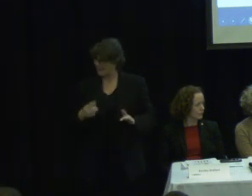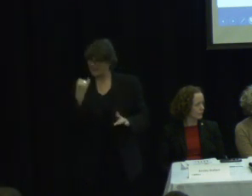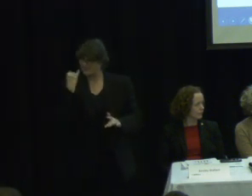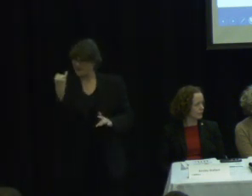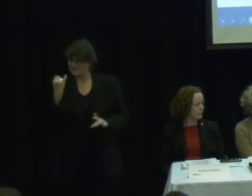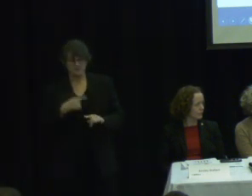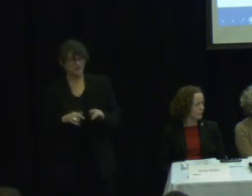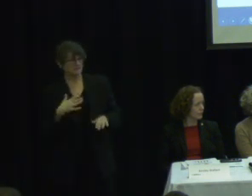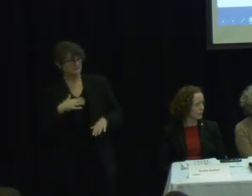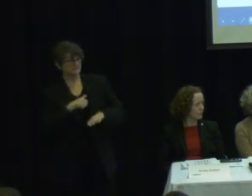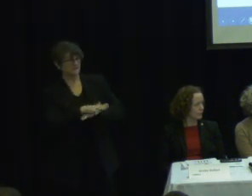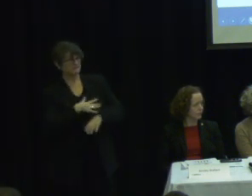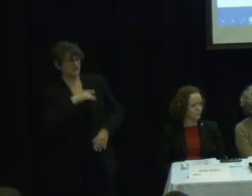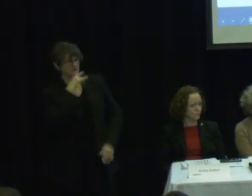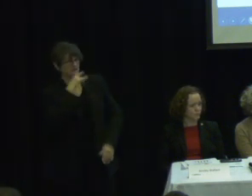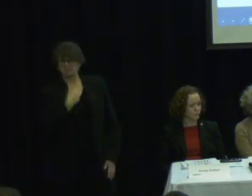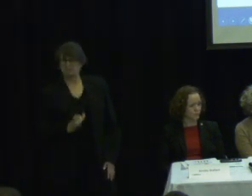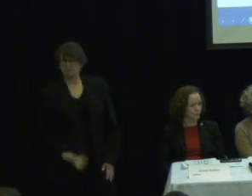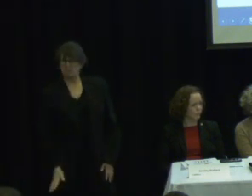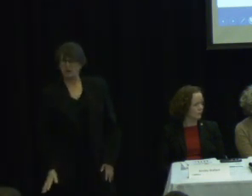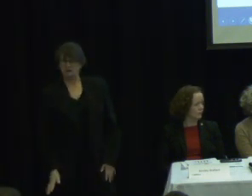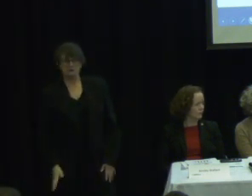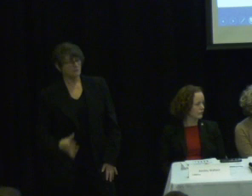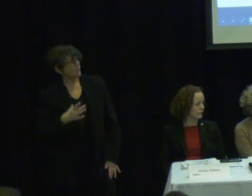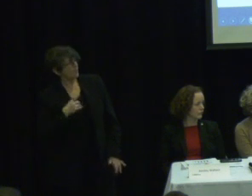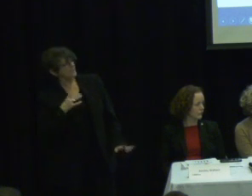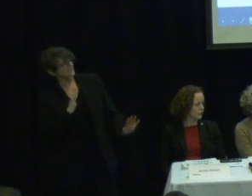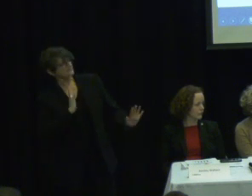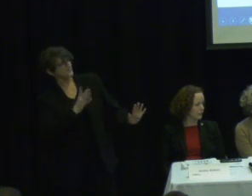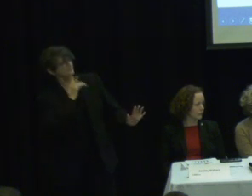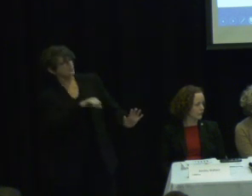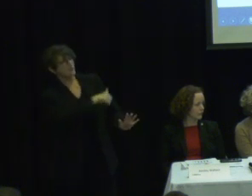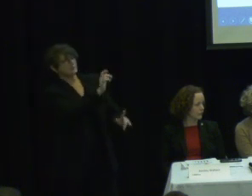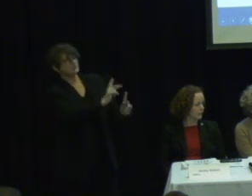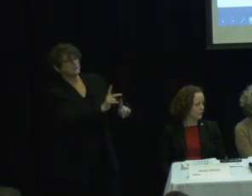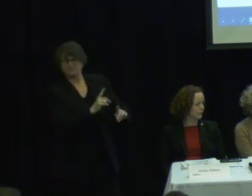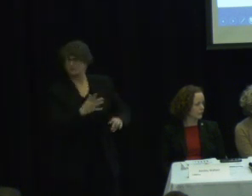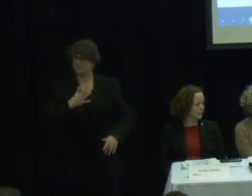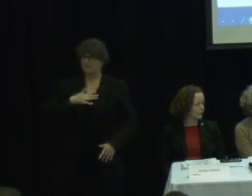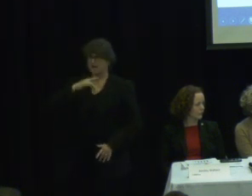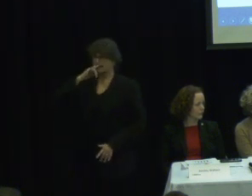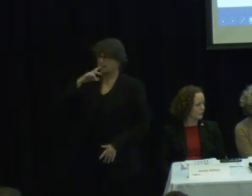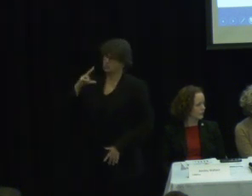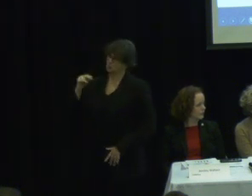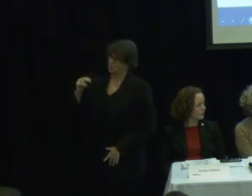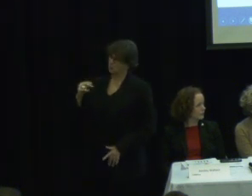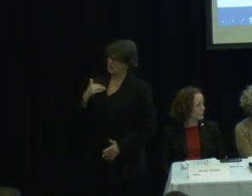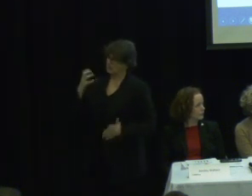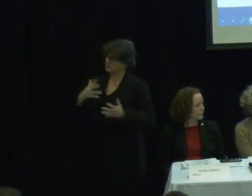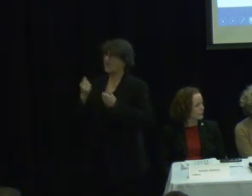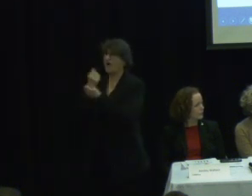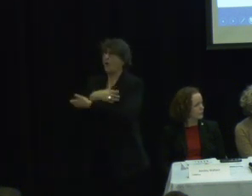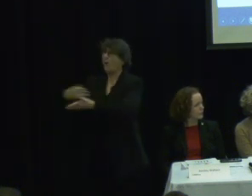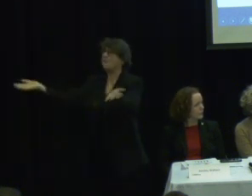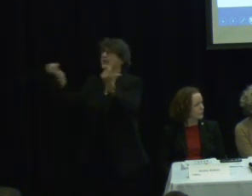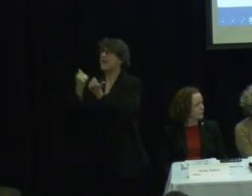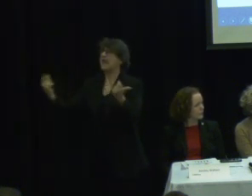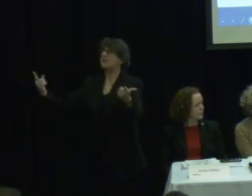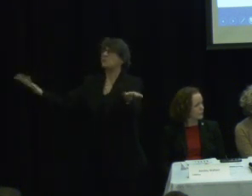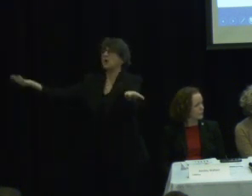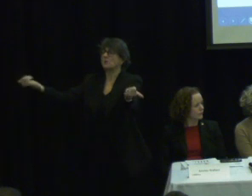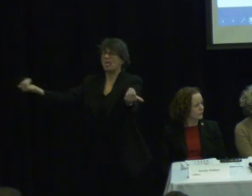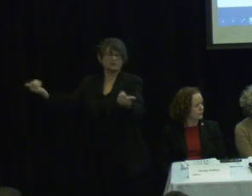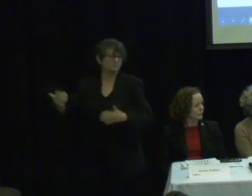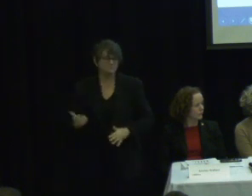So what they were telling me is, I like it for other people, but not for my own kid. The standards that we're now starting to use is, we